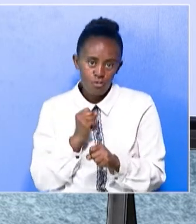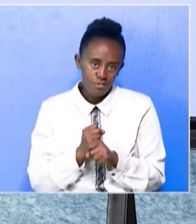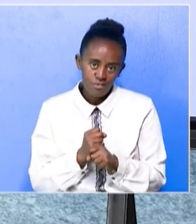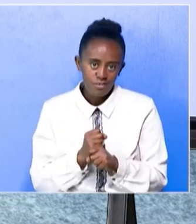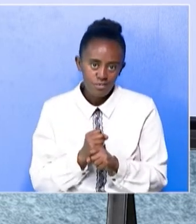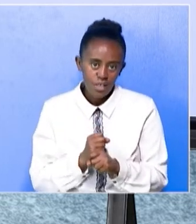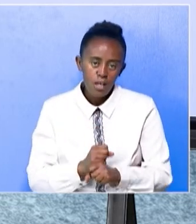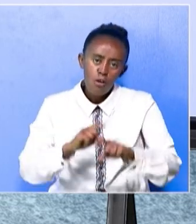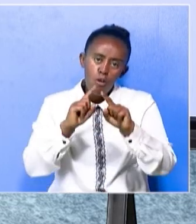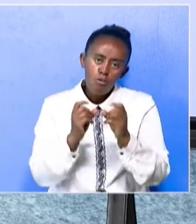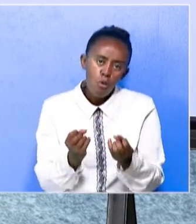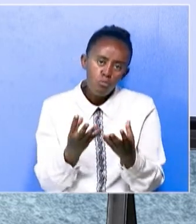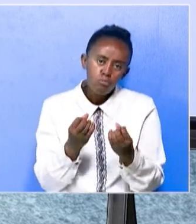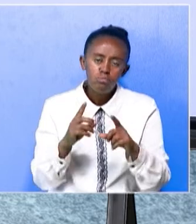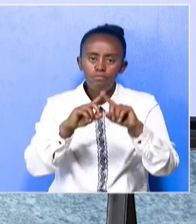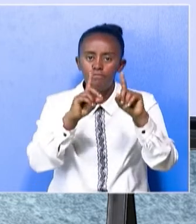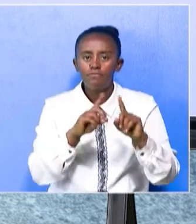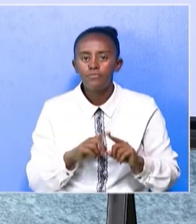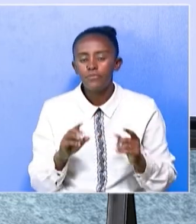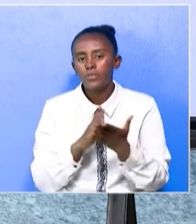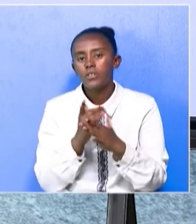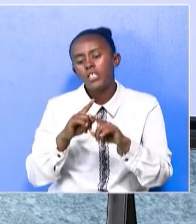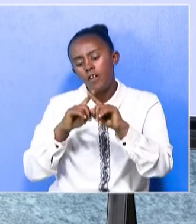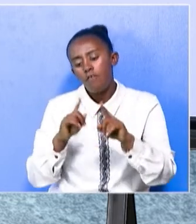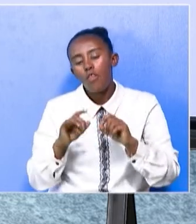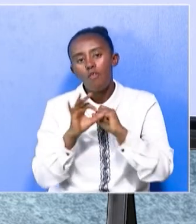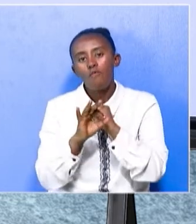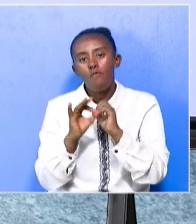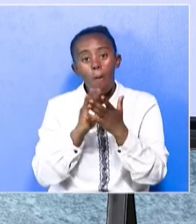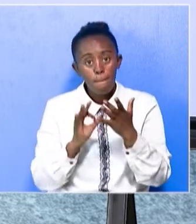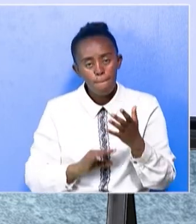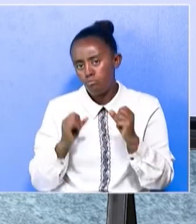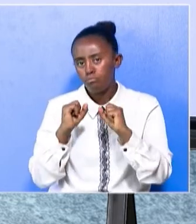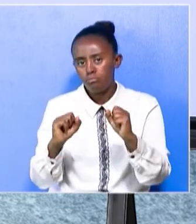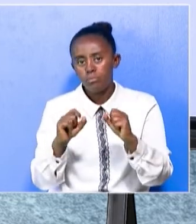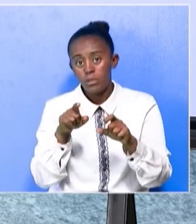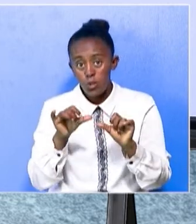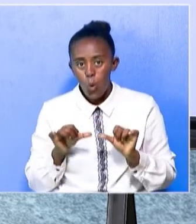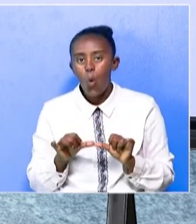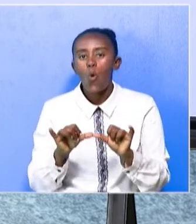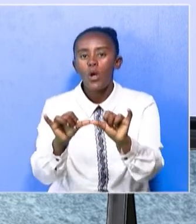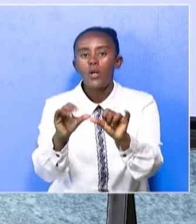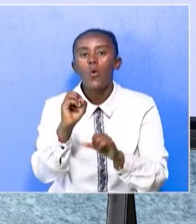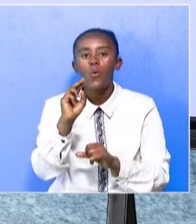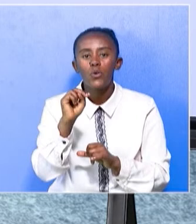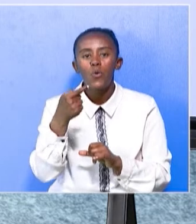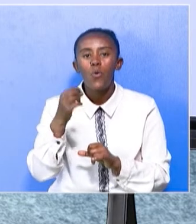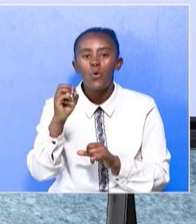There are a lot of means to write this kind of sentence in different forms. These are what? Ongoing